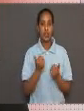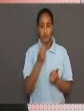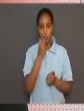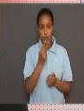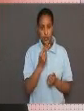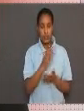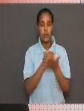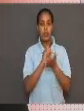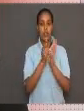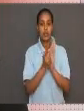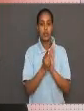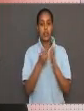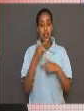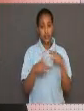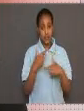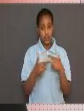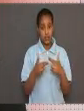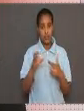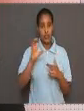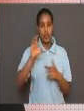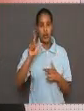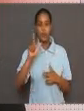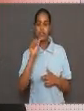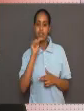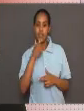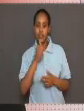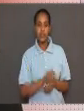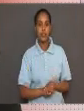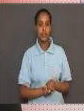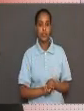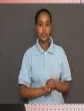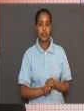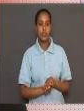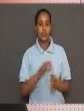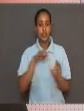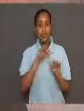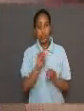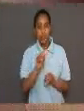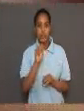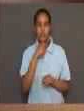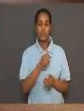at some examples of reactions of carboxylic acids as an acid.